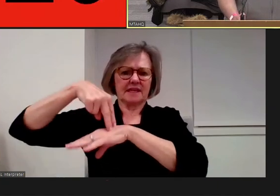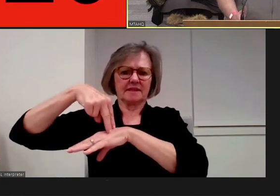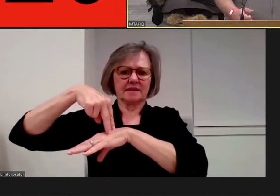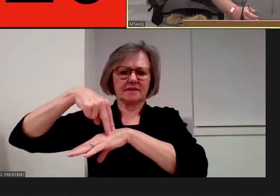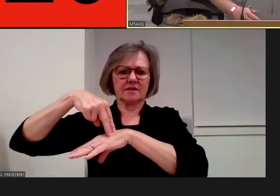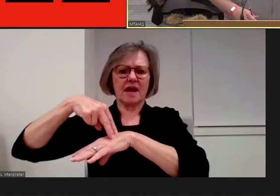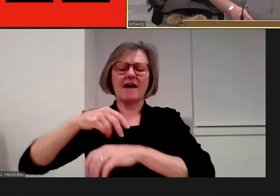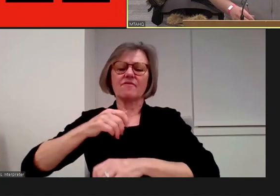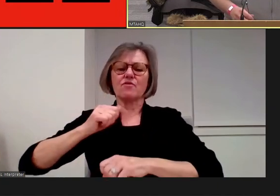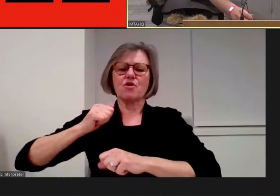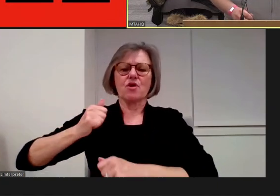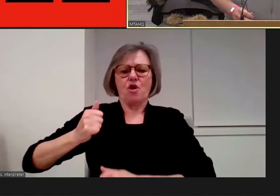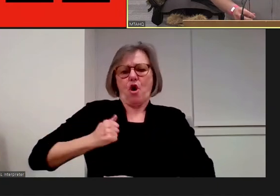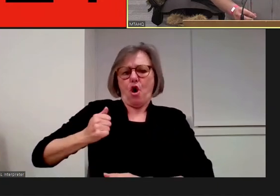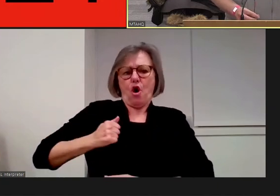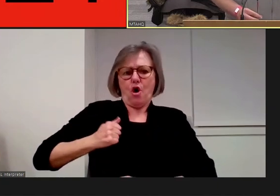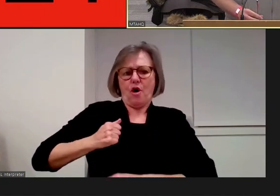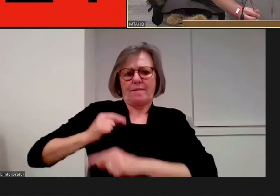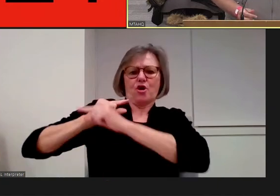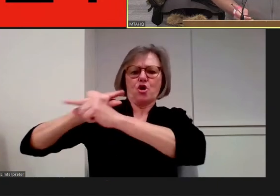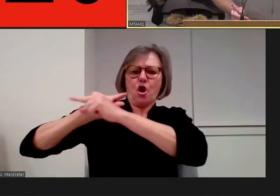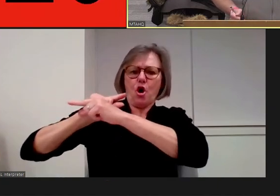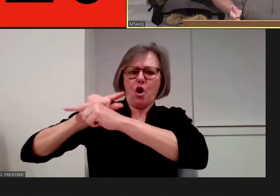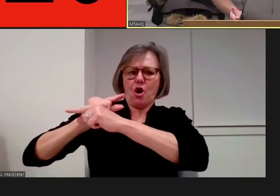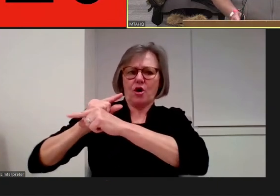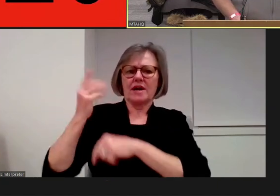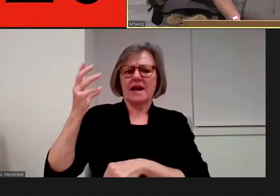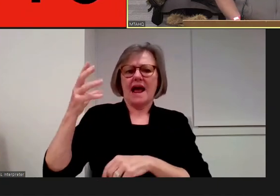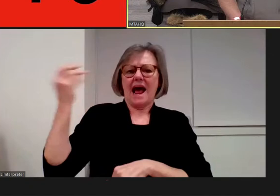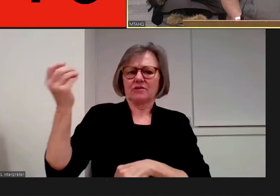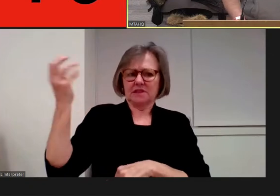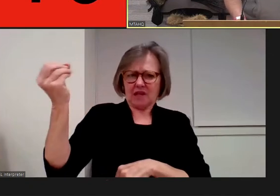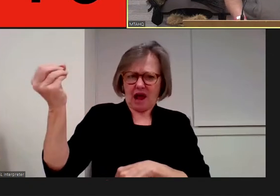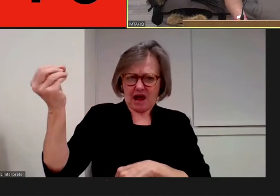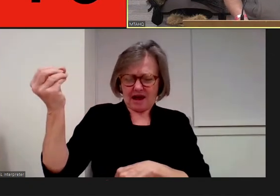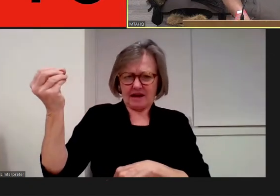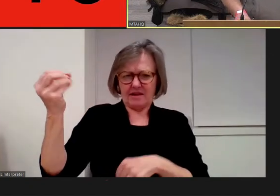armed guards patrolling outside the gate.